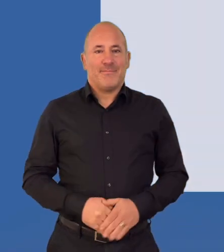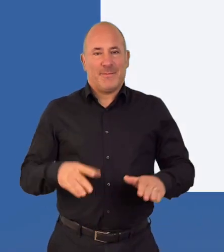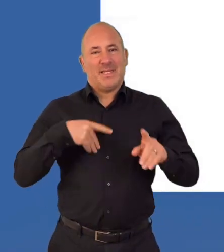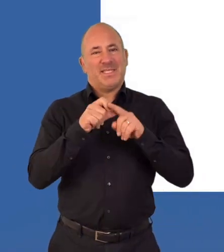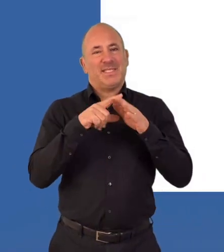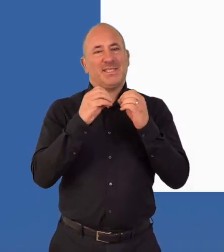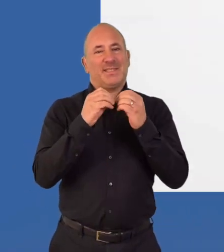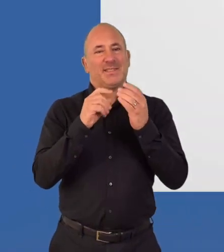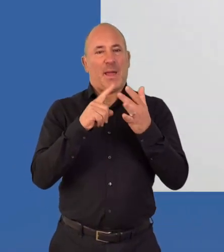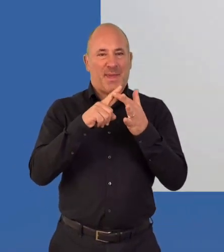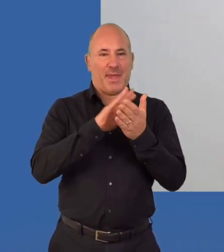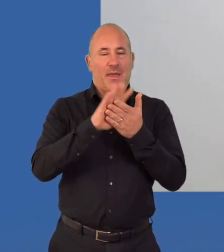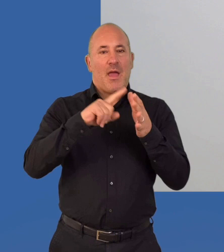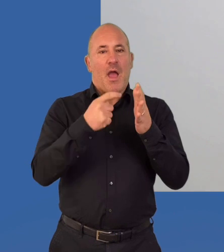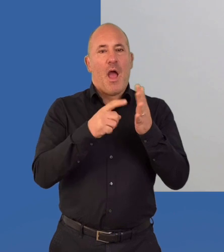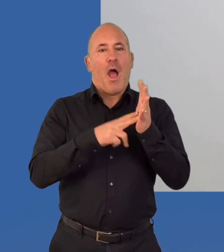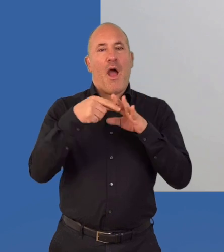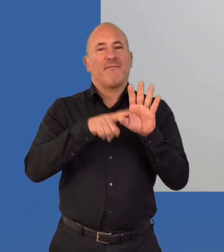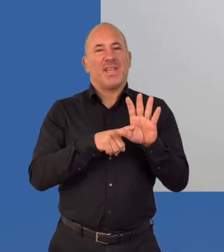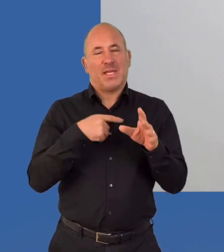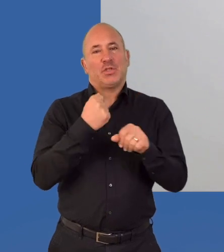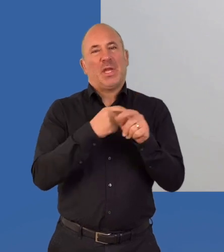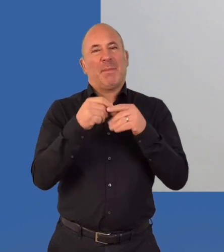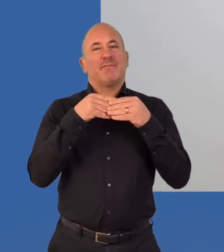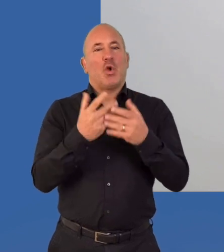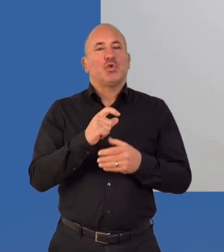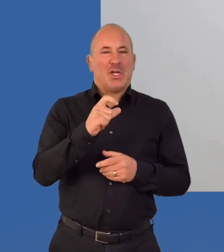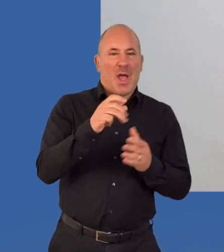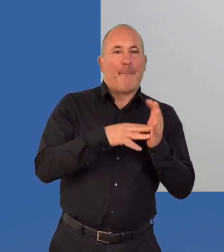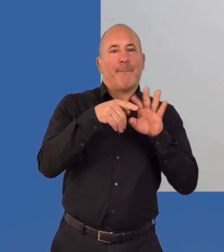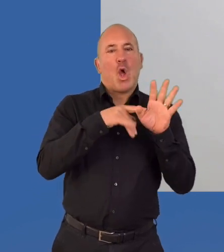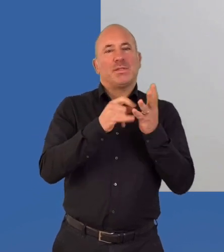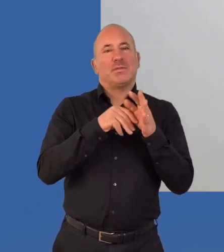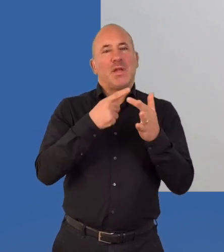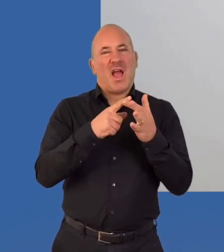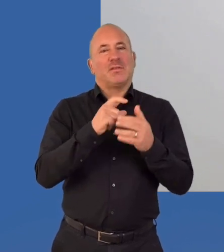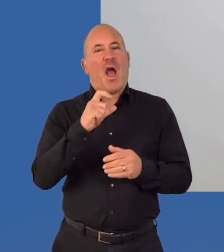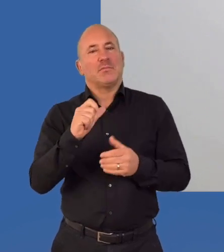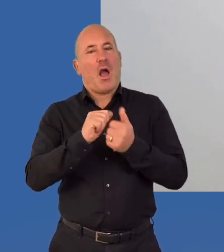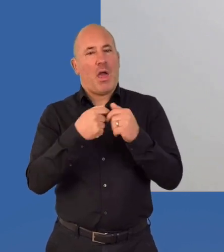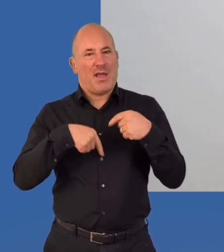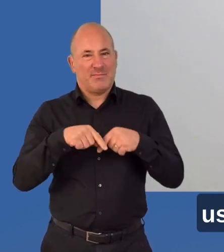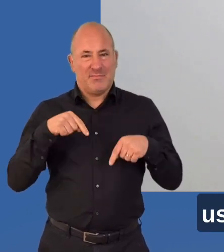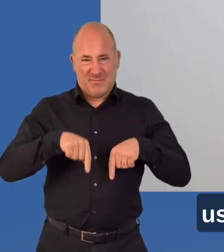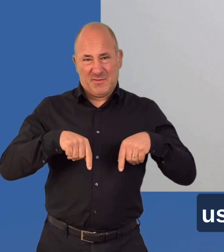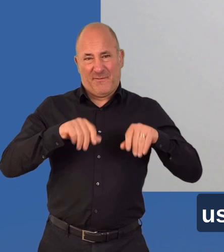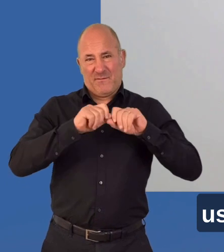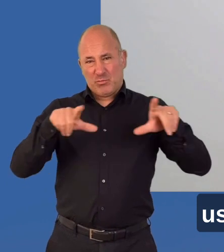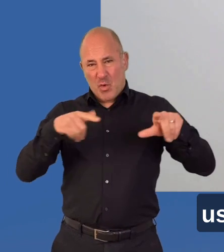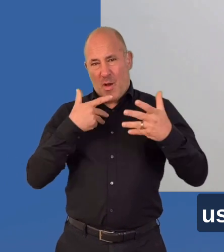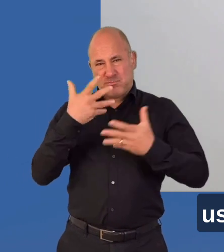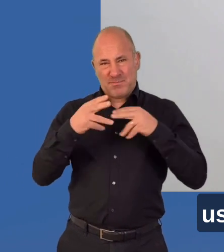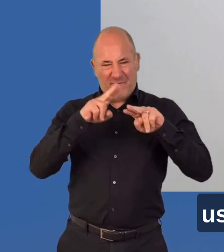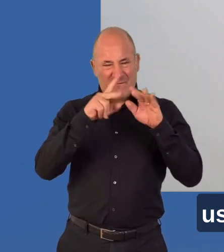I'm Debbie Harvey, GP Lead for Cheshire Merseyside Cancer Alliance. In this short video, I will explain how the use of FIT